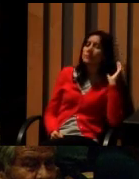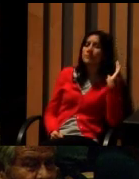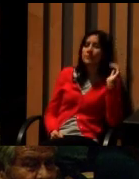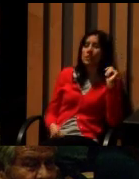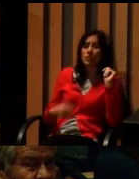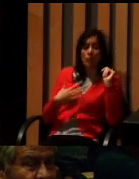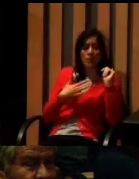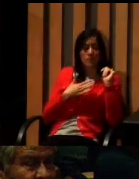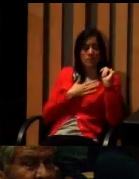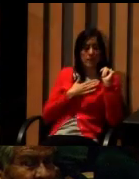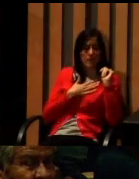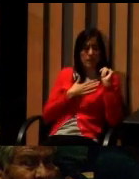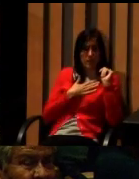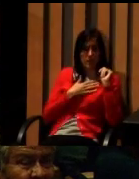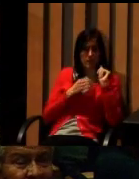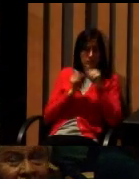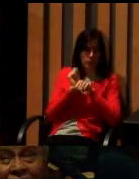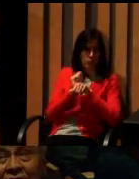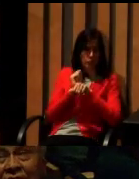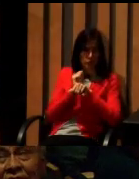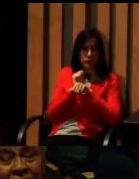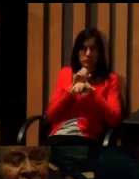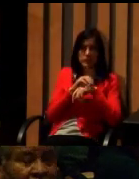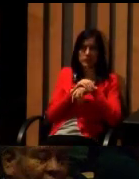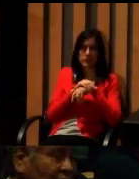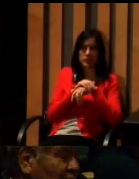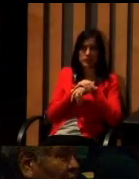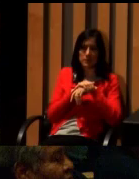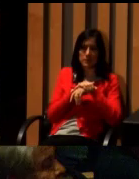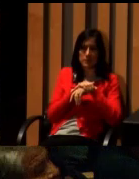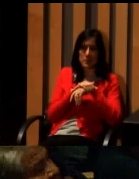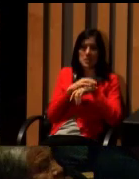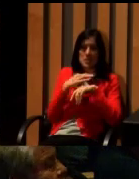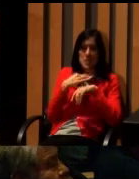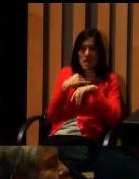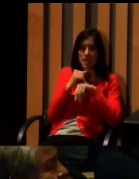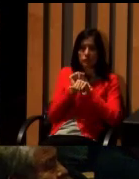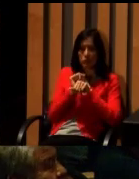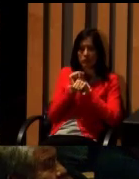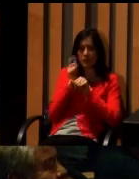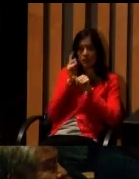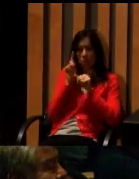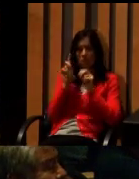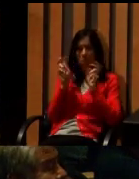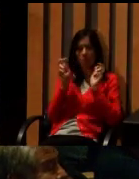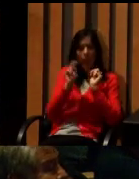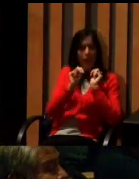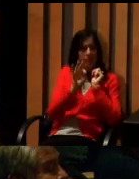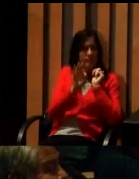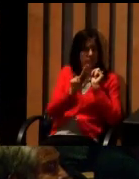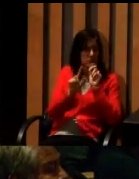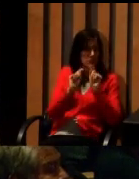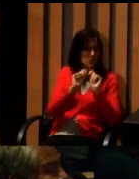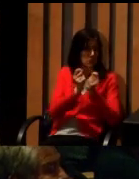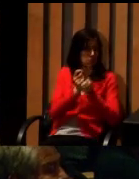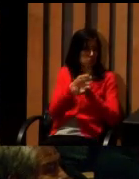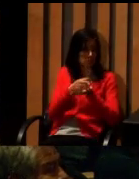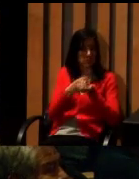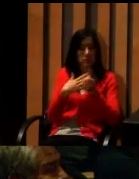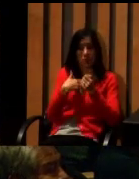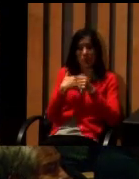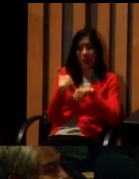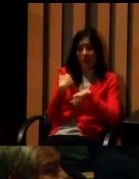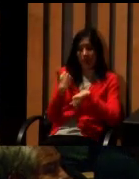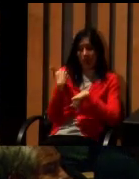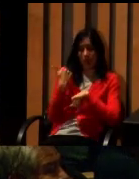it career, I've had the opportunity to work for some NFL teams. My last venture was with Mr. Kraft up in